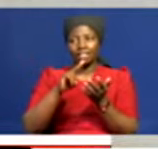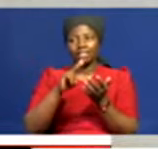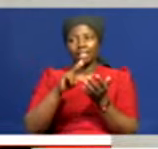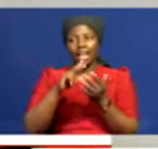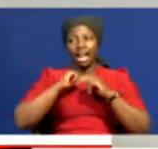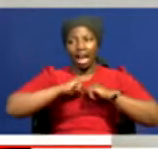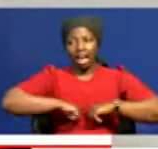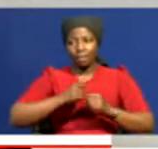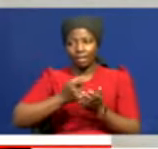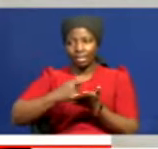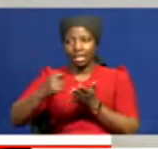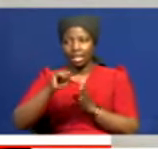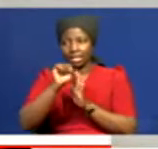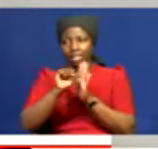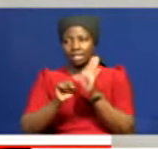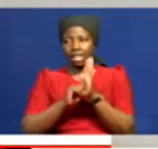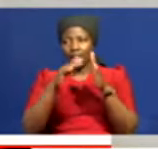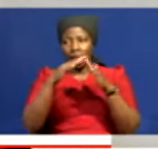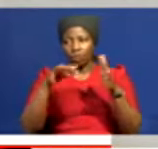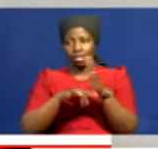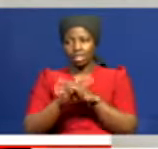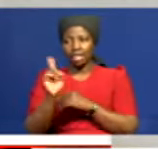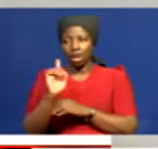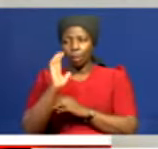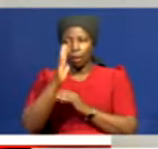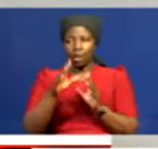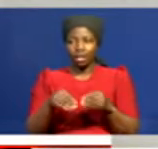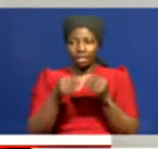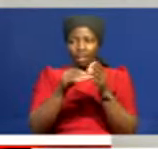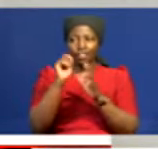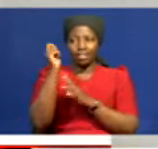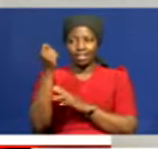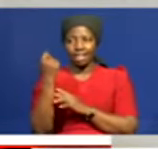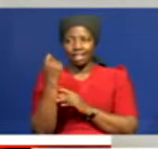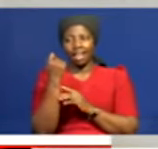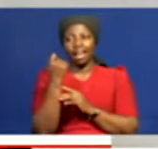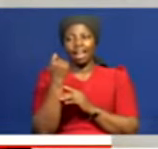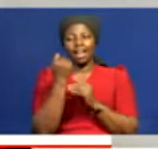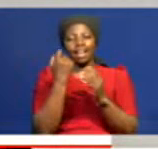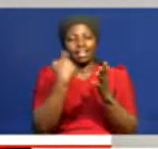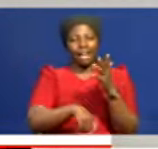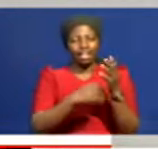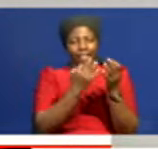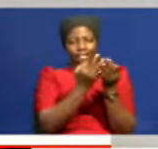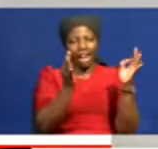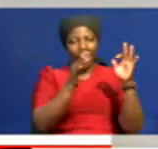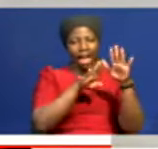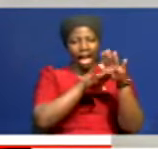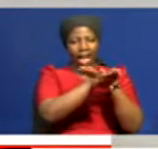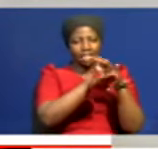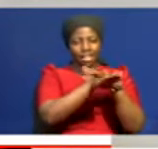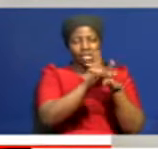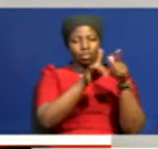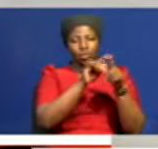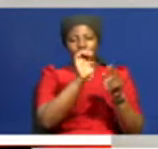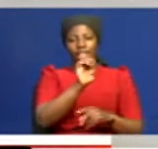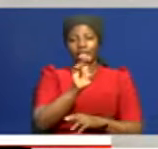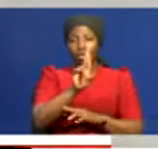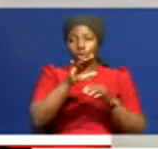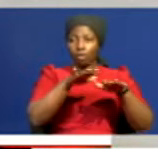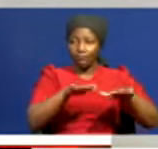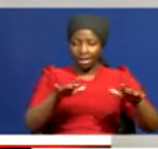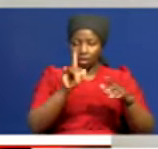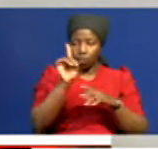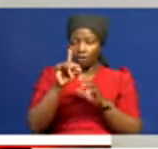Nairobi will give Kenya duty-free access to the EU market base, one of Kenya's biggest export markets.